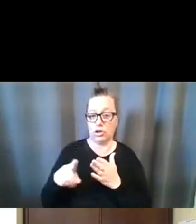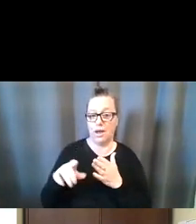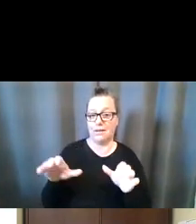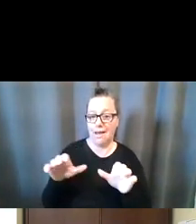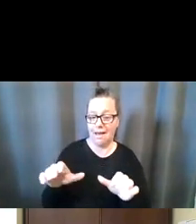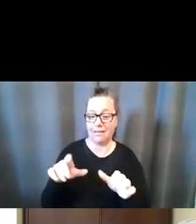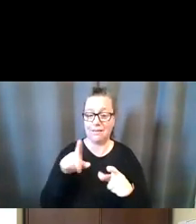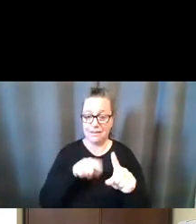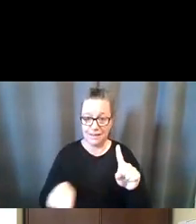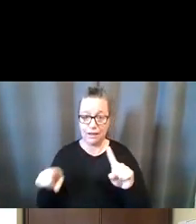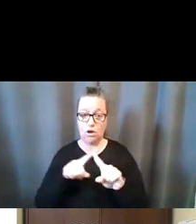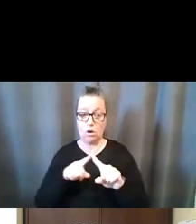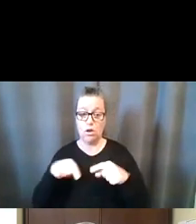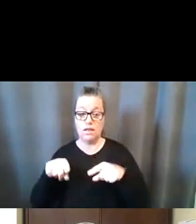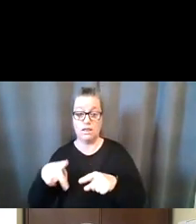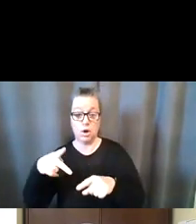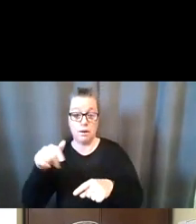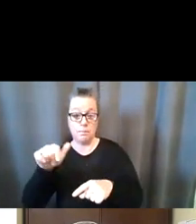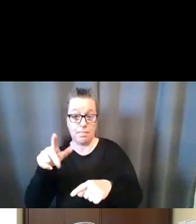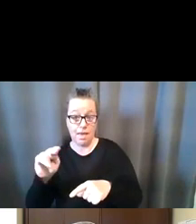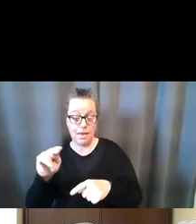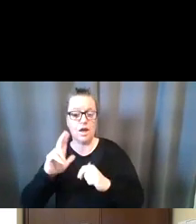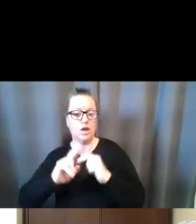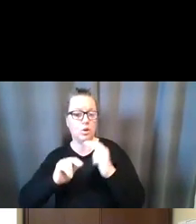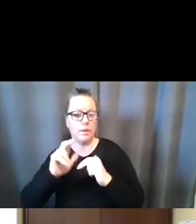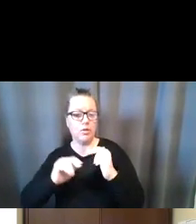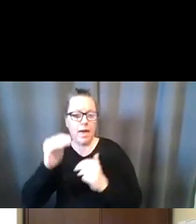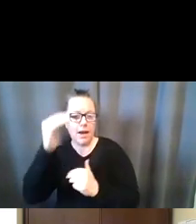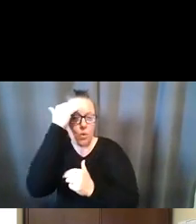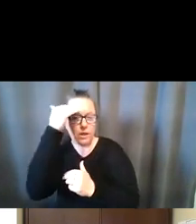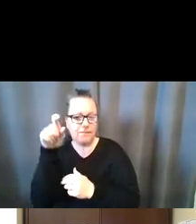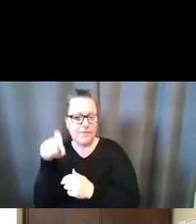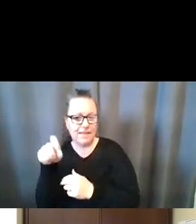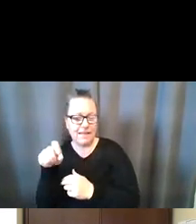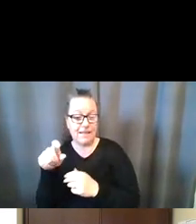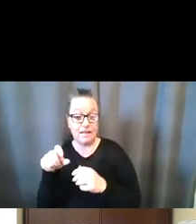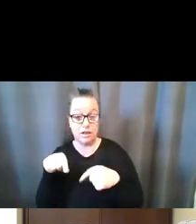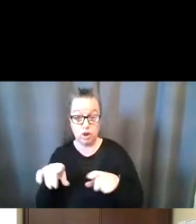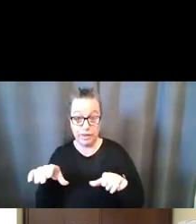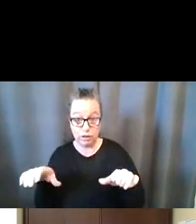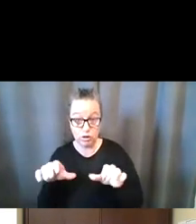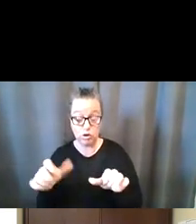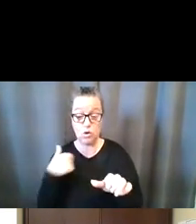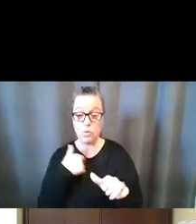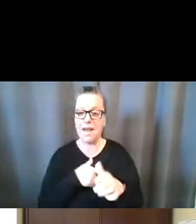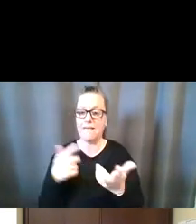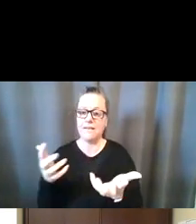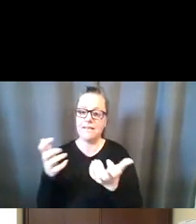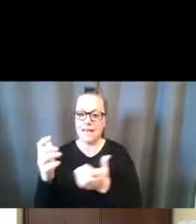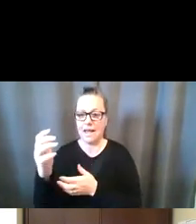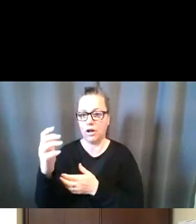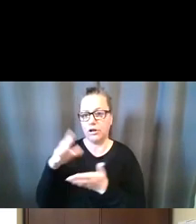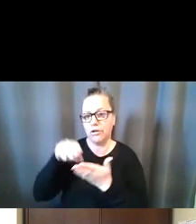during the plan is really where we can start to build awareness of the need for change. During do, we actually have a desire, knowledge,